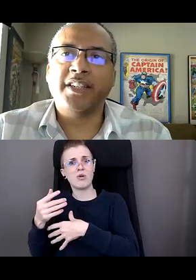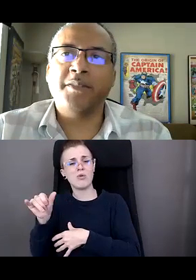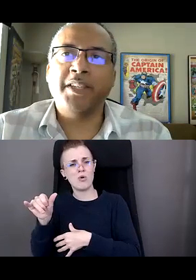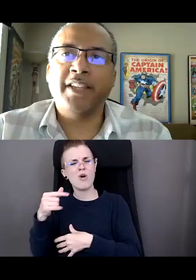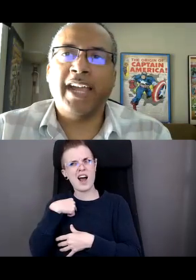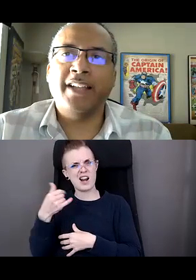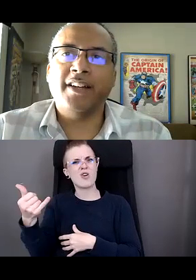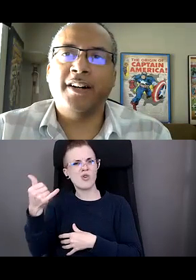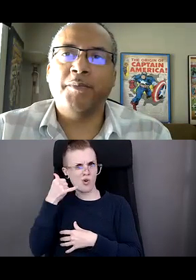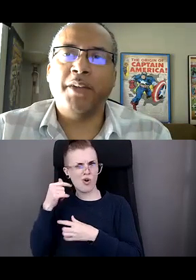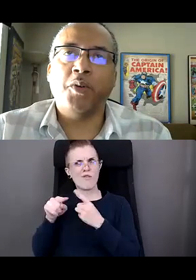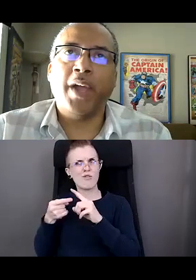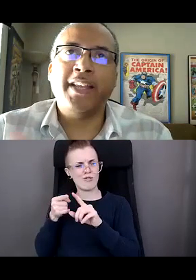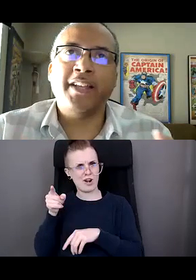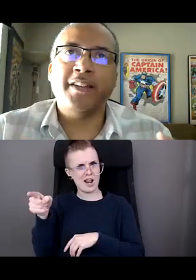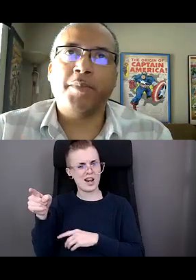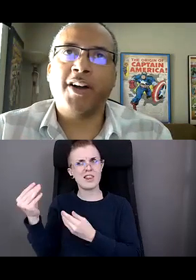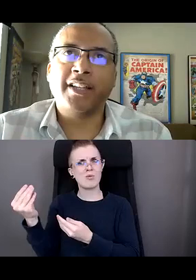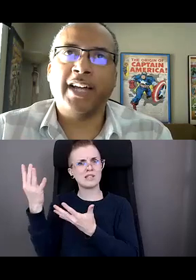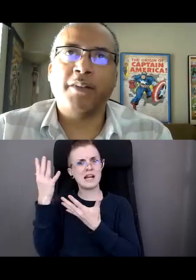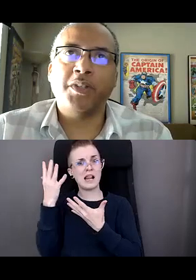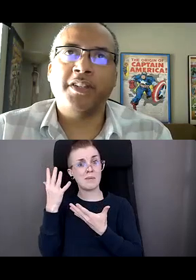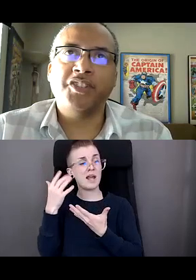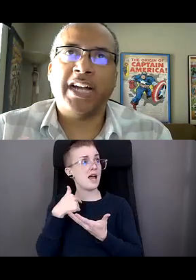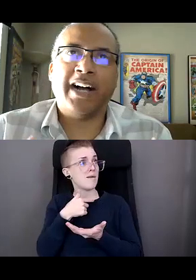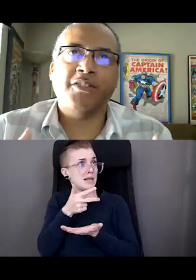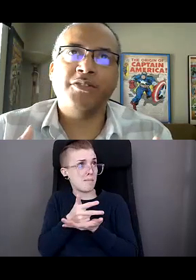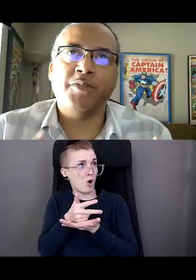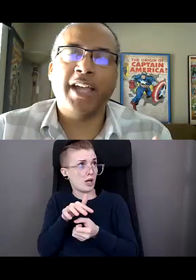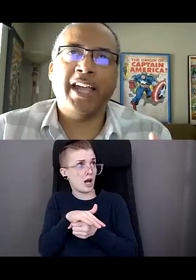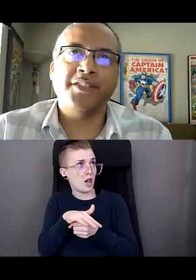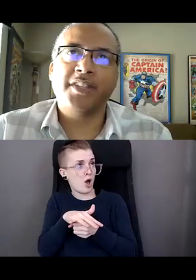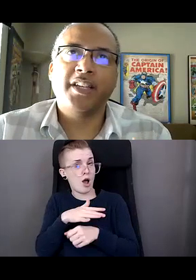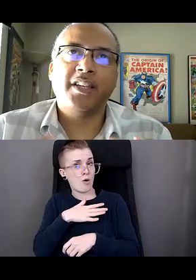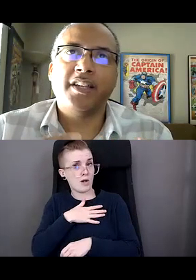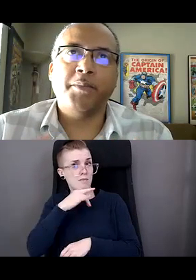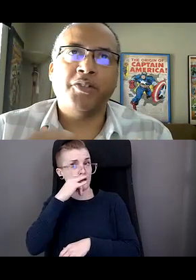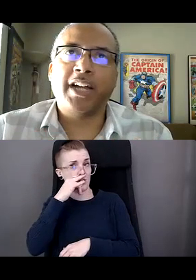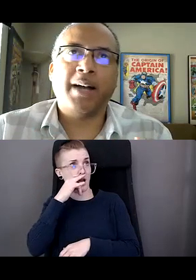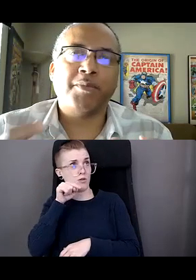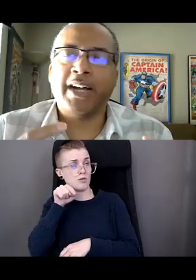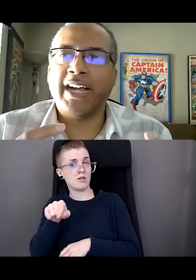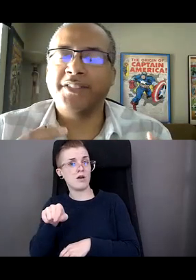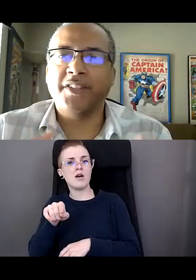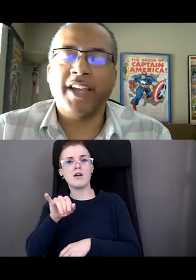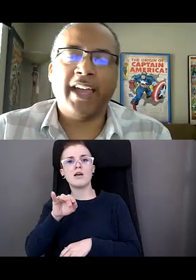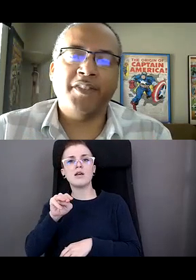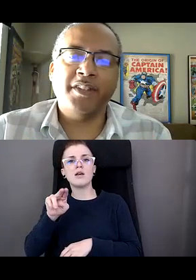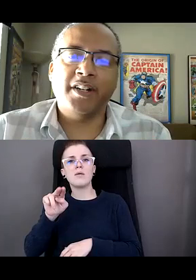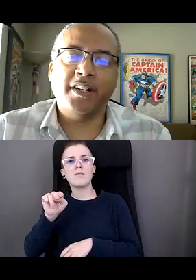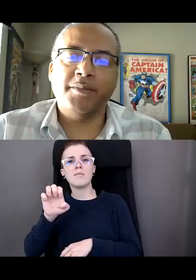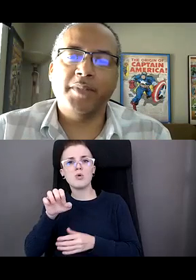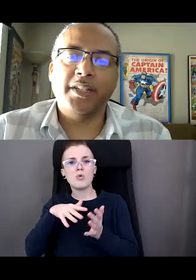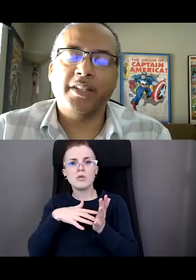was telling me that they were waiting in a parking lot with their child who has immunocompromised. They're